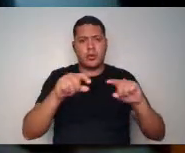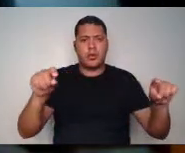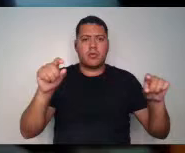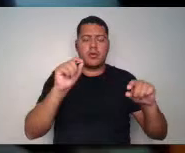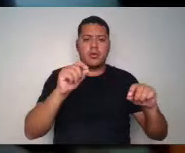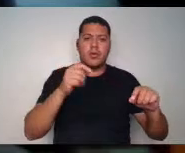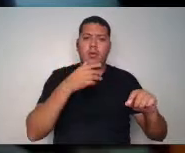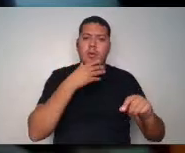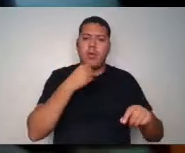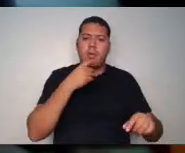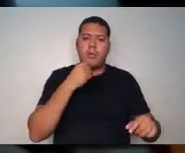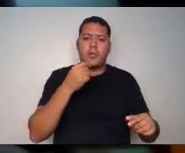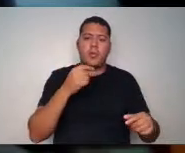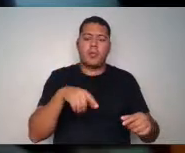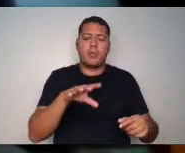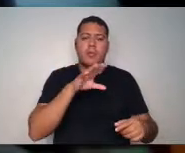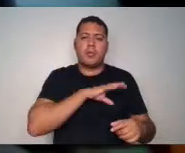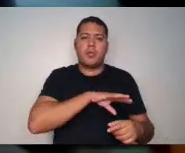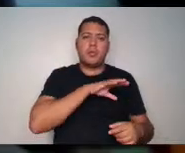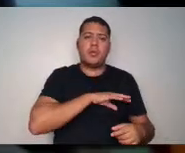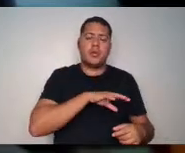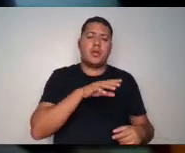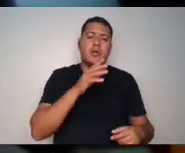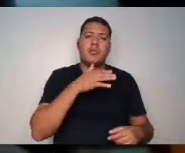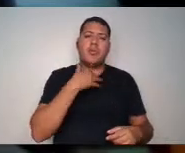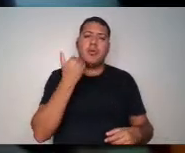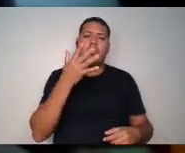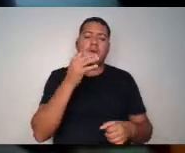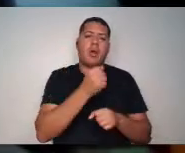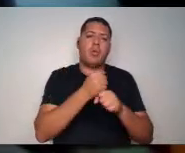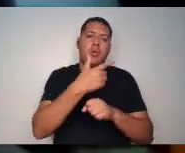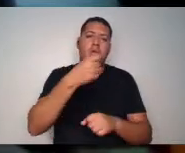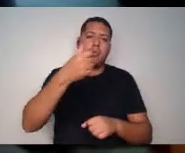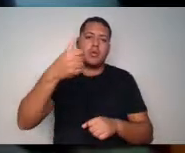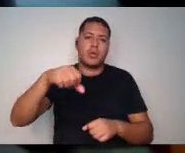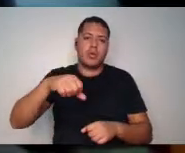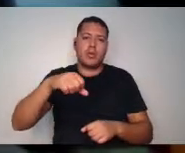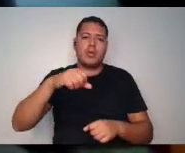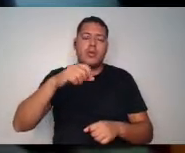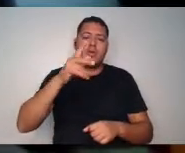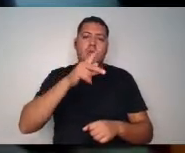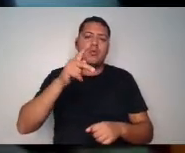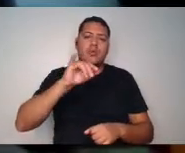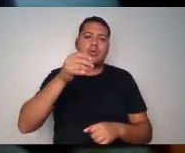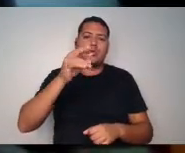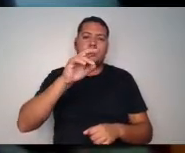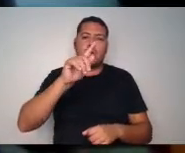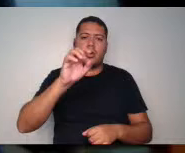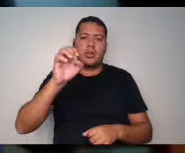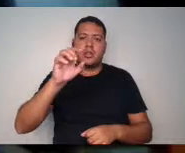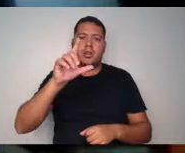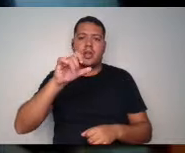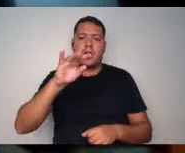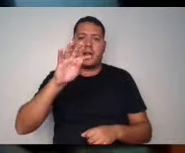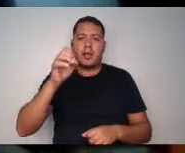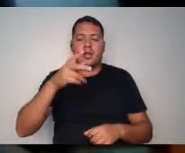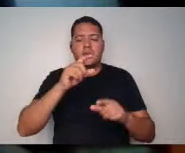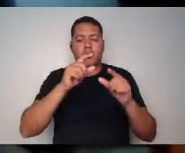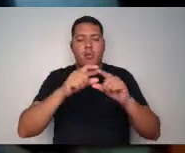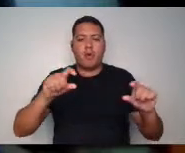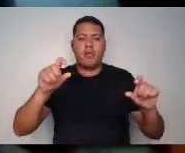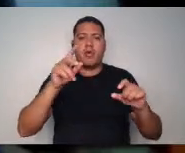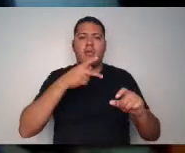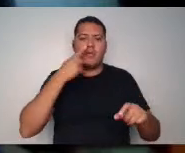forget this. It's a sentence of a Portuguese legal expert that he